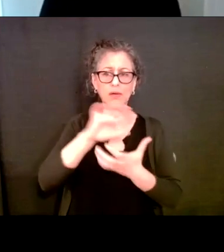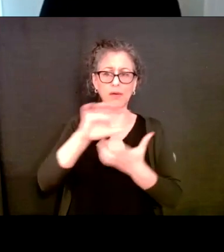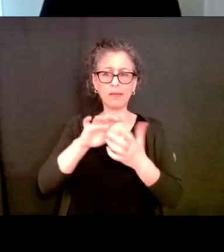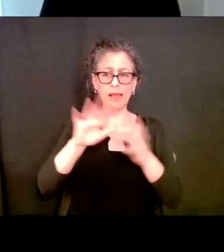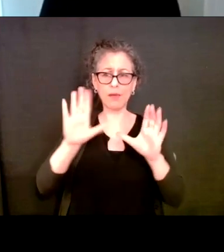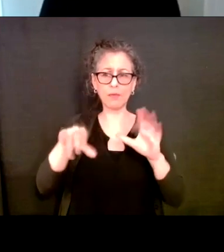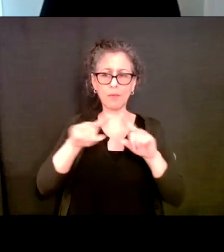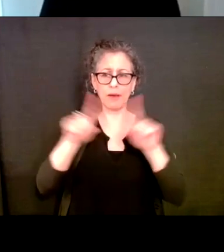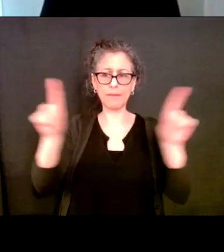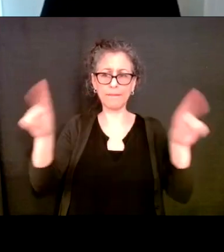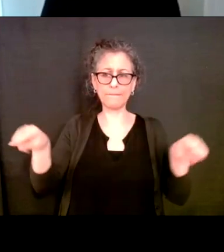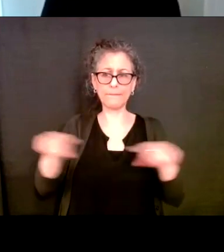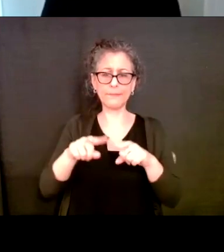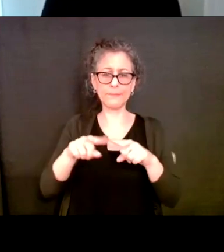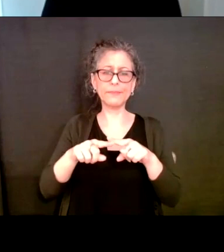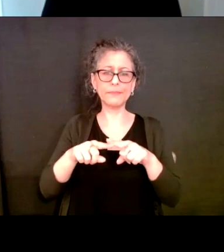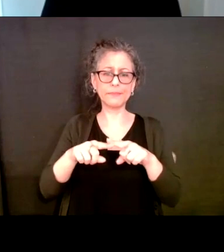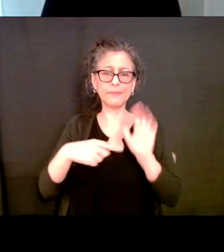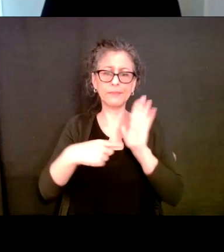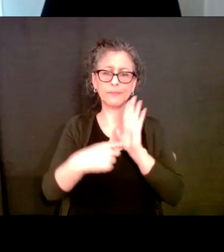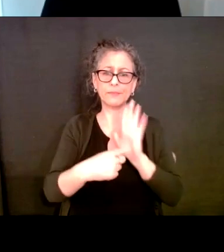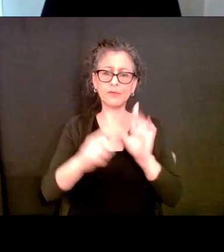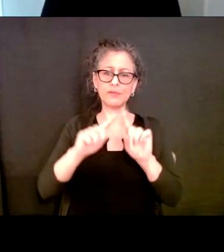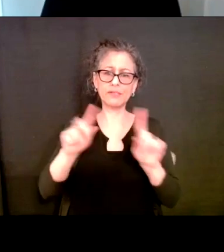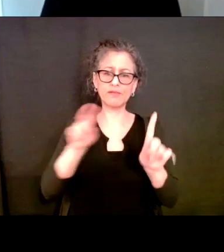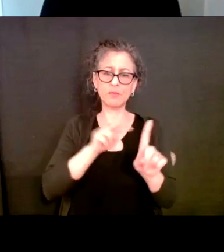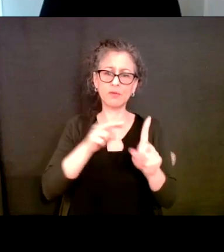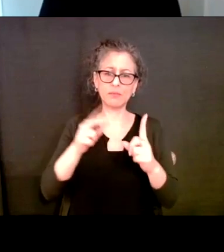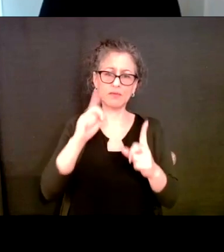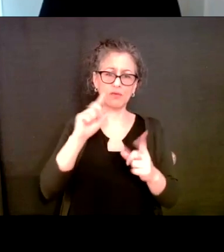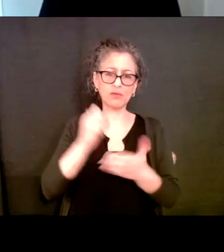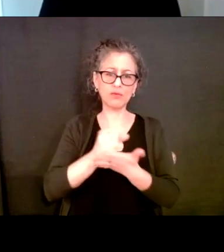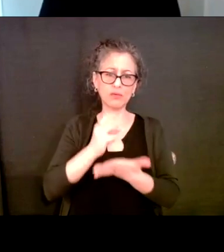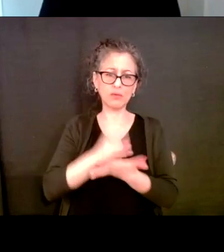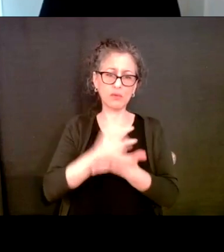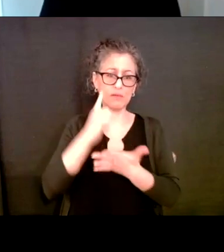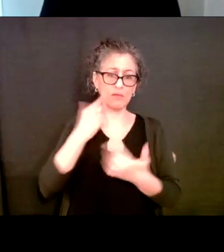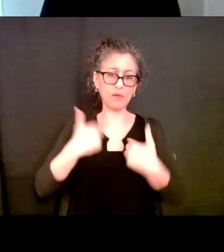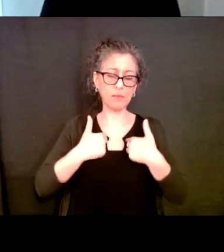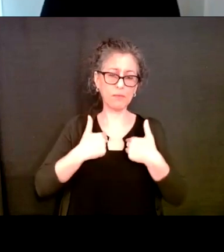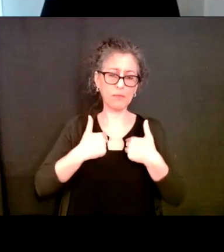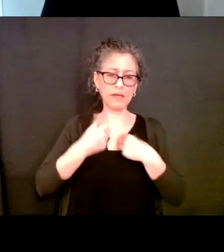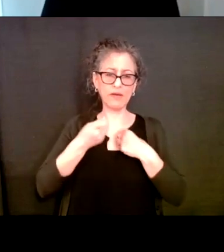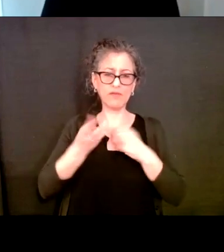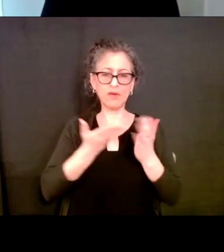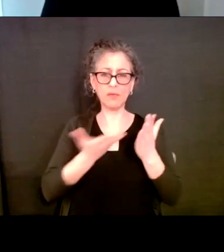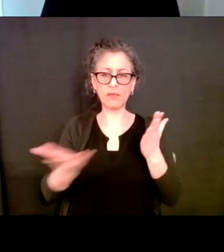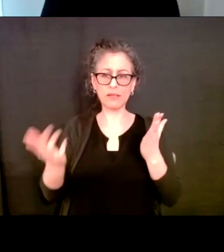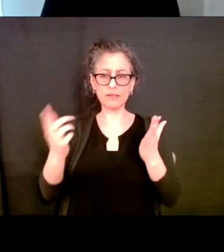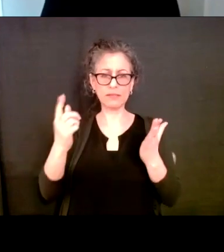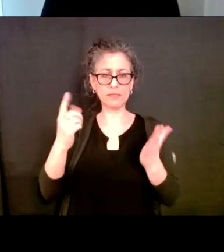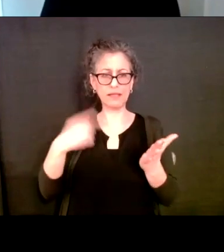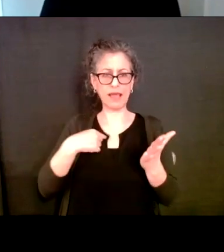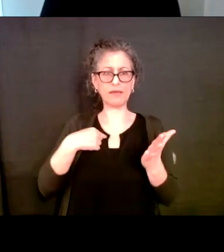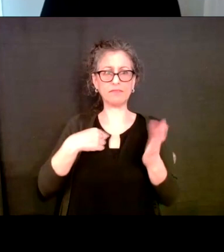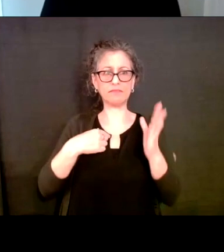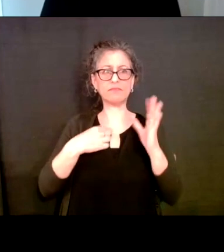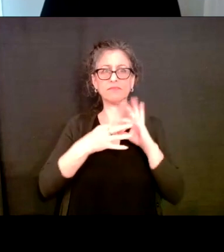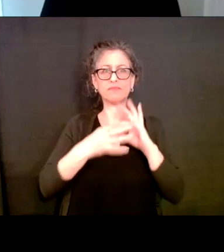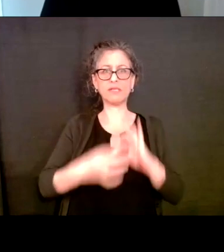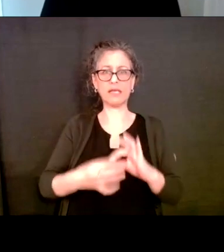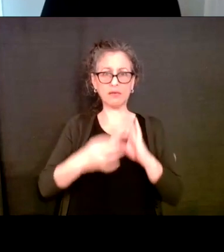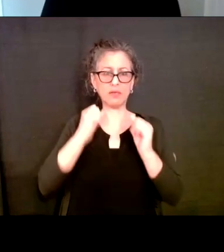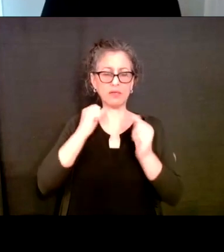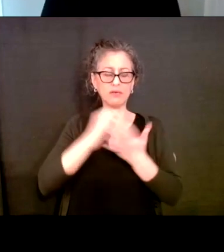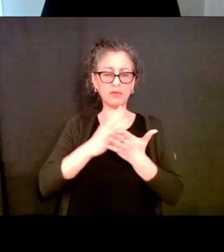slide that describes different aspects of social work. For me, a couple of the things that stand out about social work is really